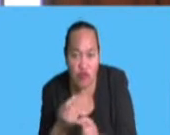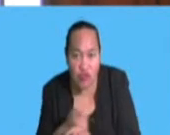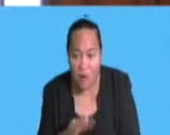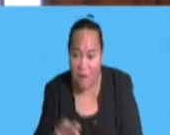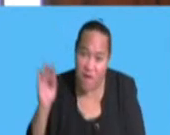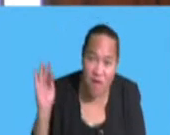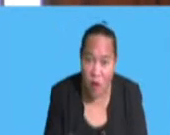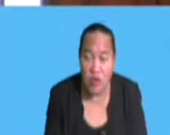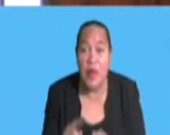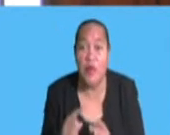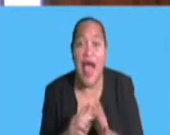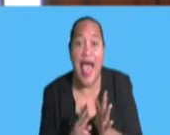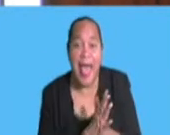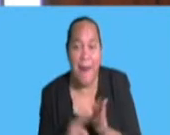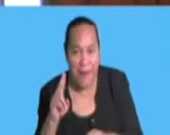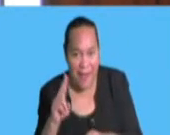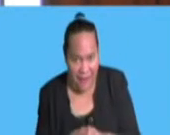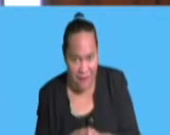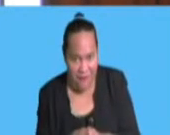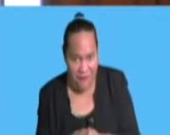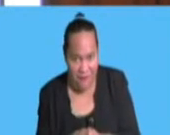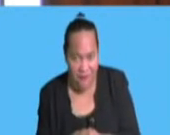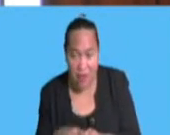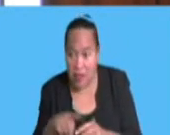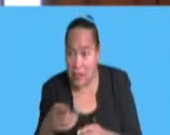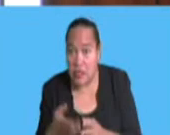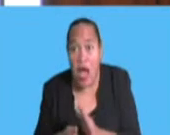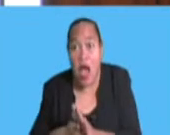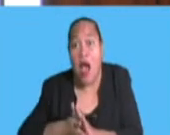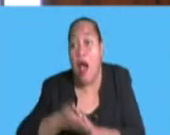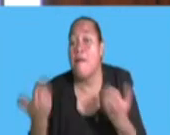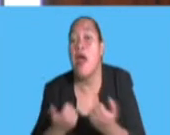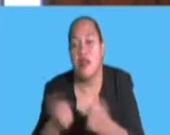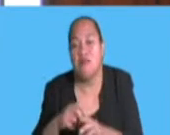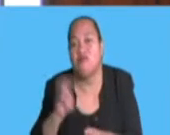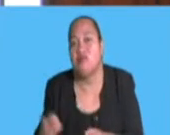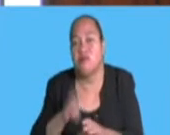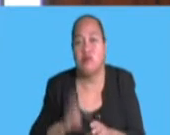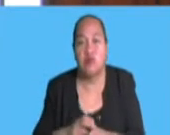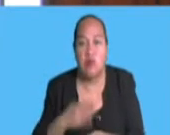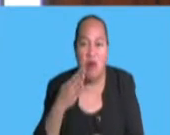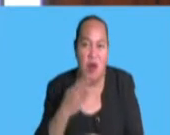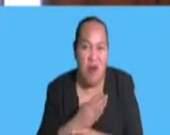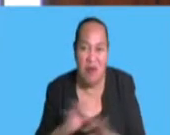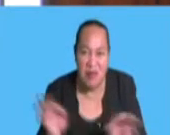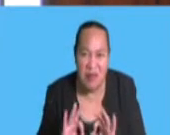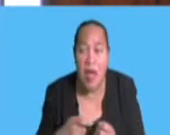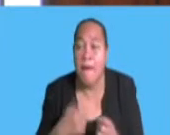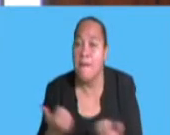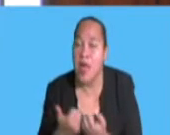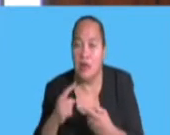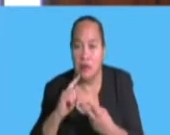on them by the IMF, only to end up with high unemployment, high suicide rates, and rampant